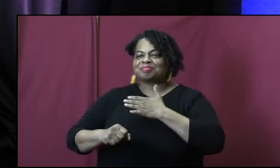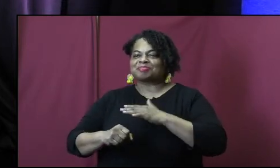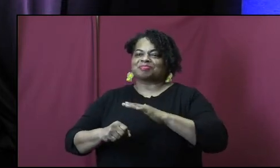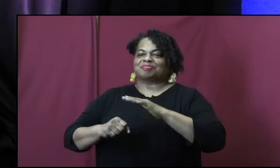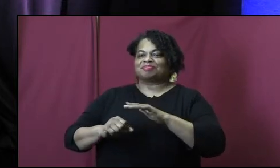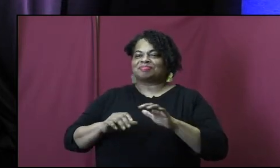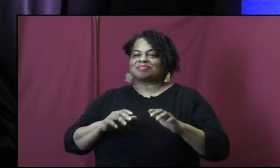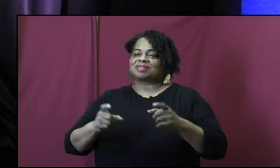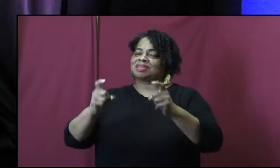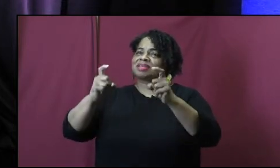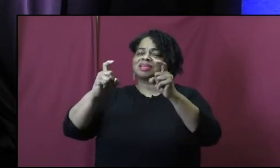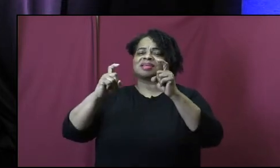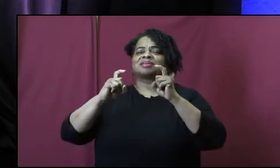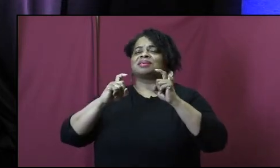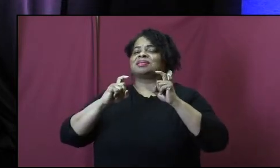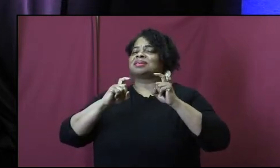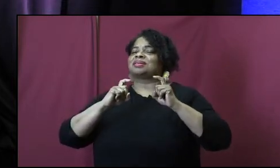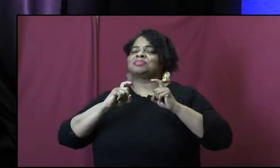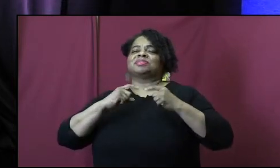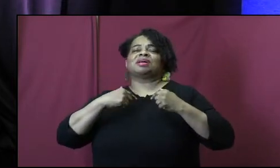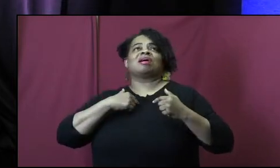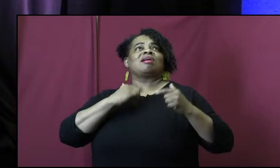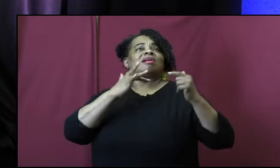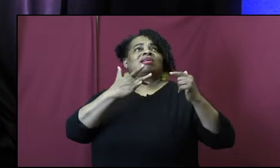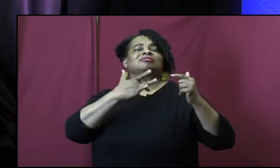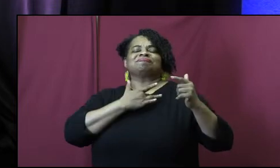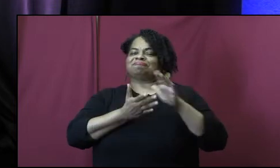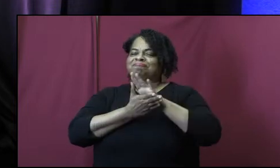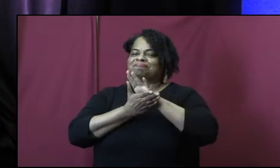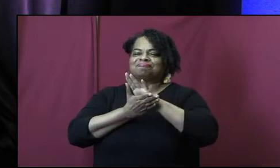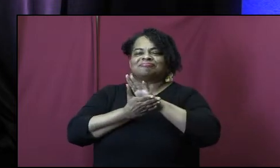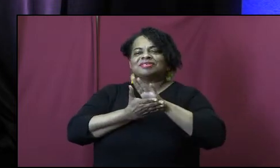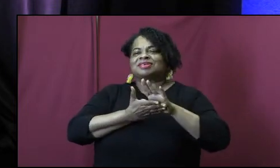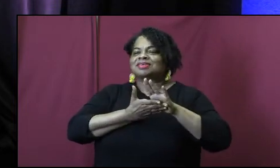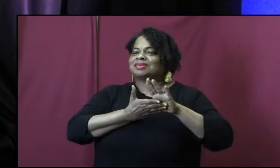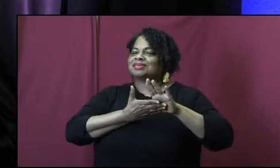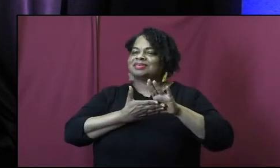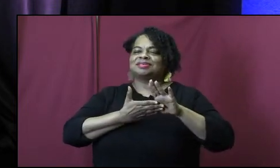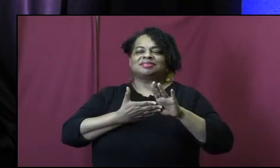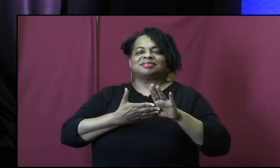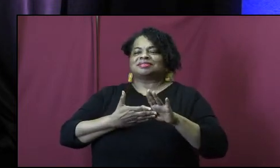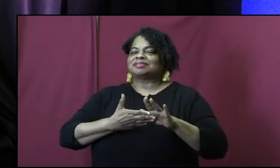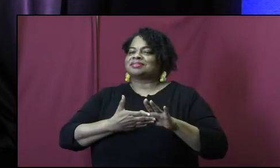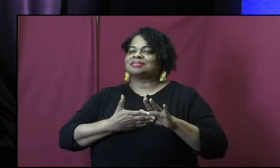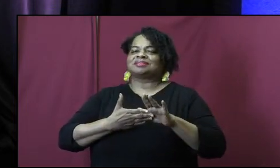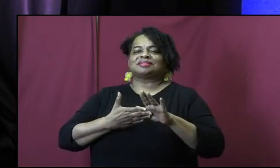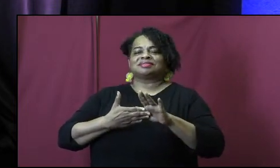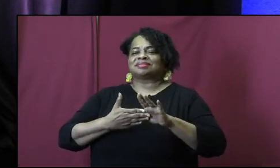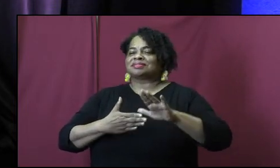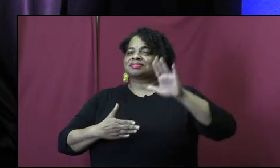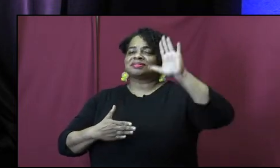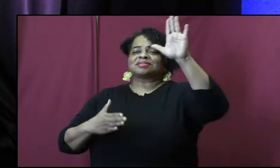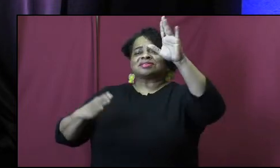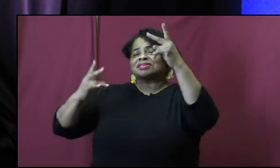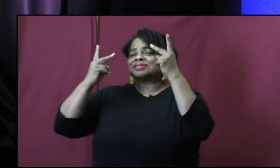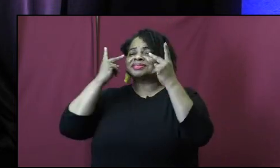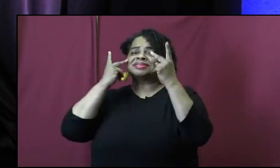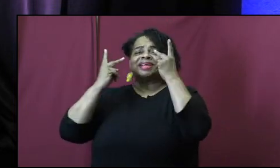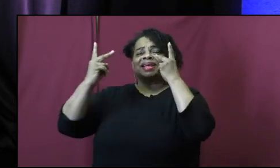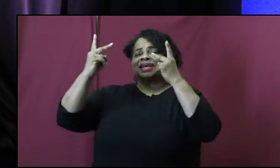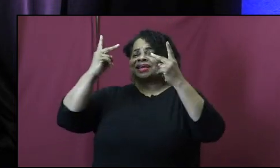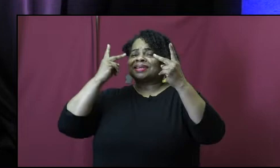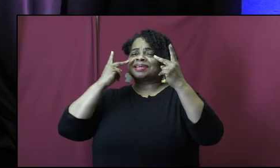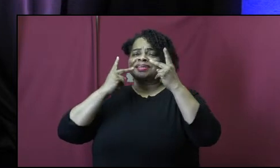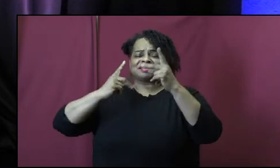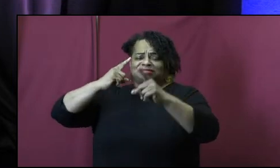Give me a clean heart to see you like I should, to walk